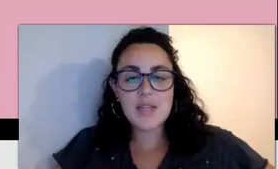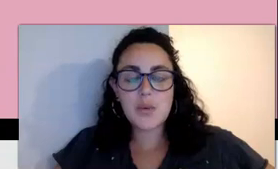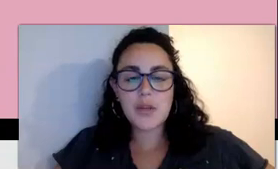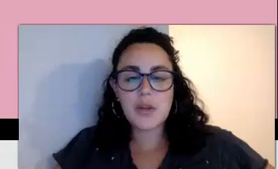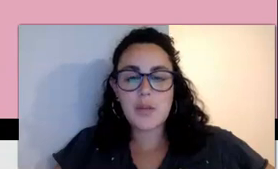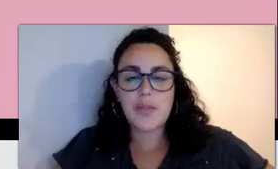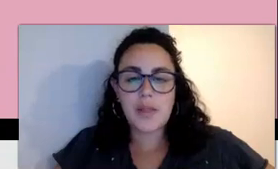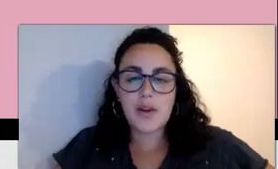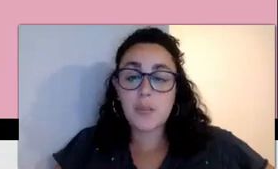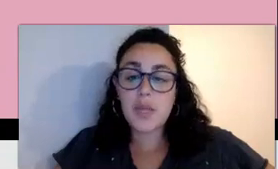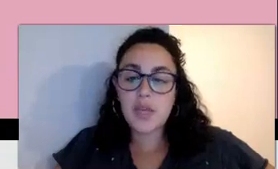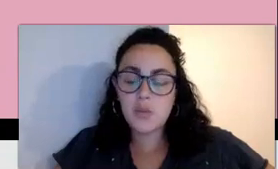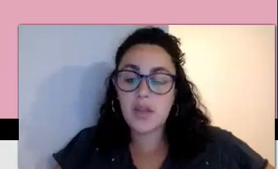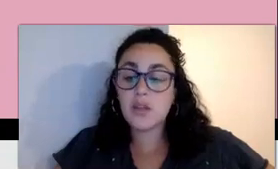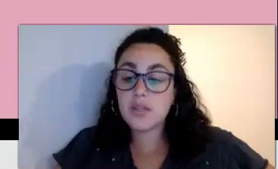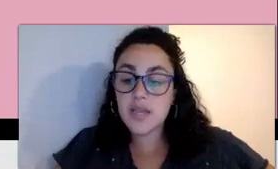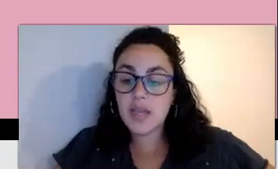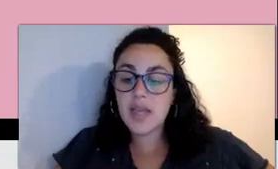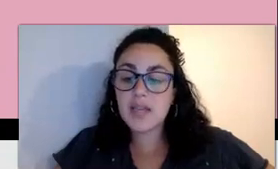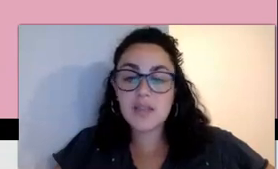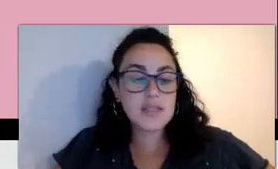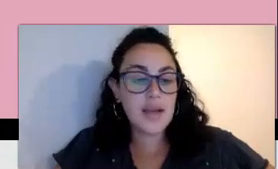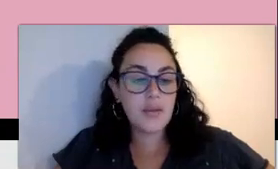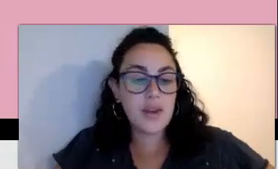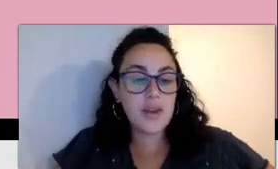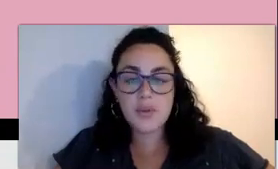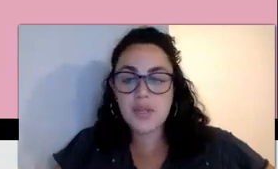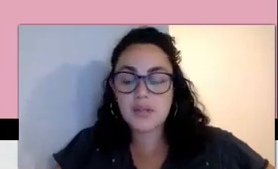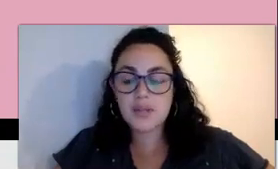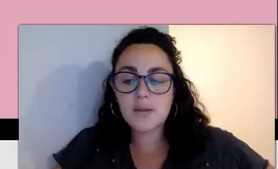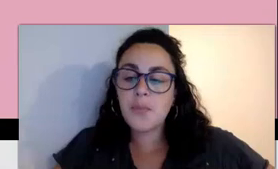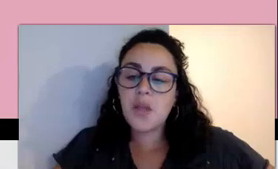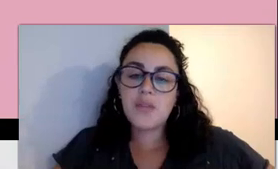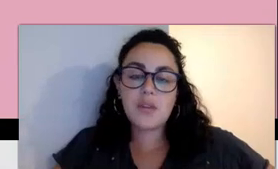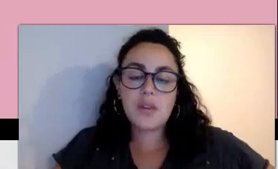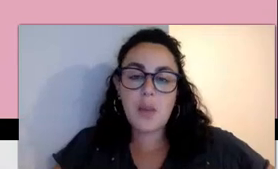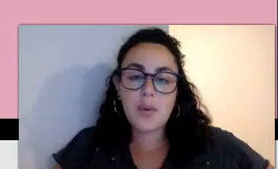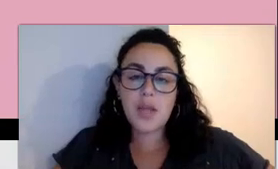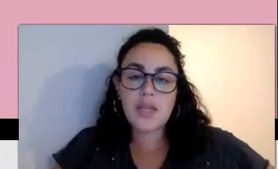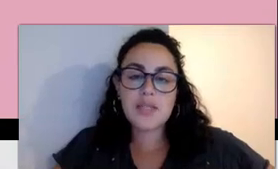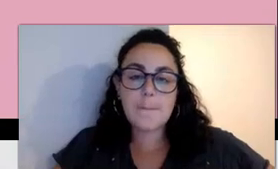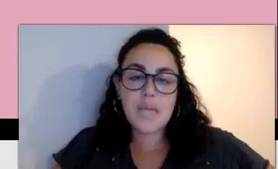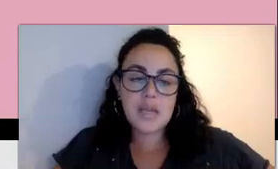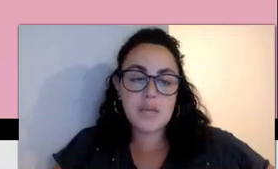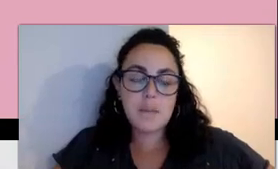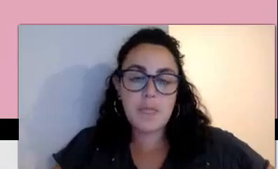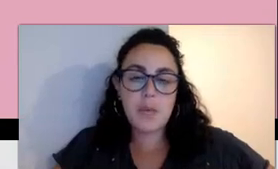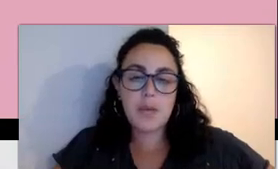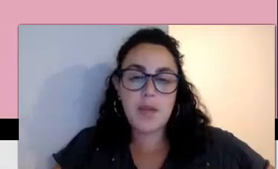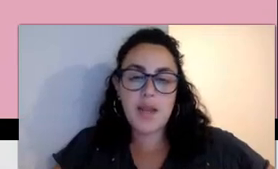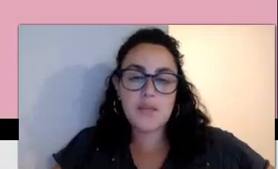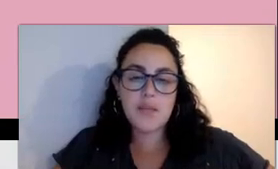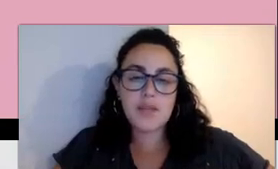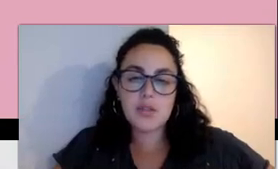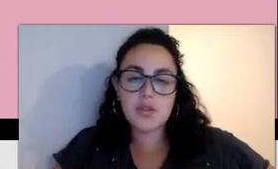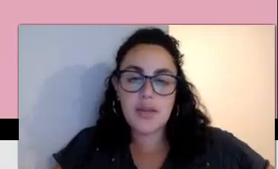In this lesson, we're going to learn about the letter P, what it looks like, and the sound that it represents. This is an uppercase P. The way